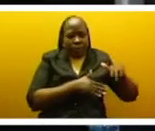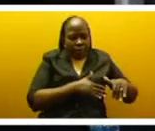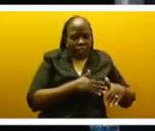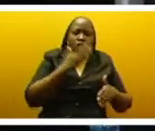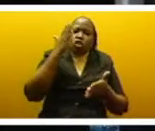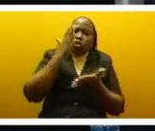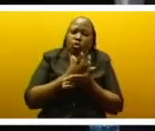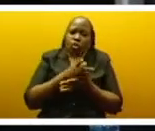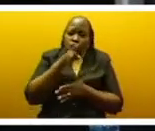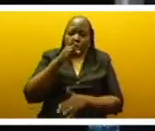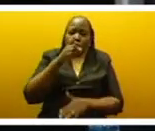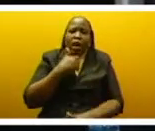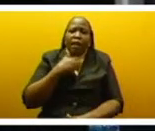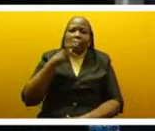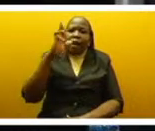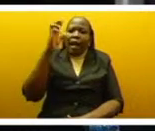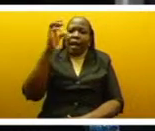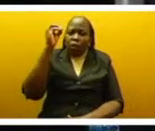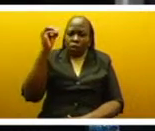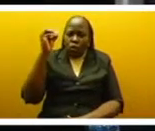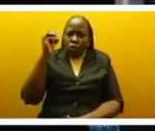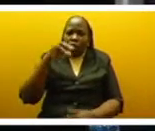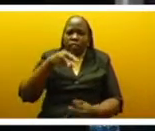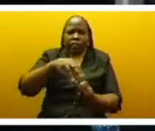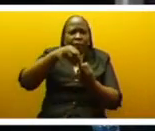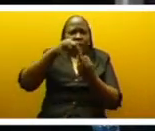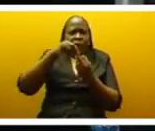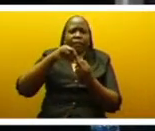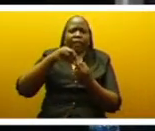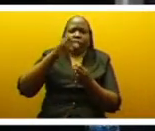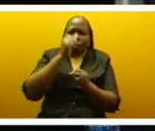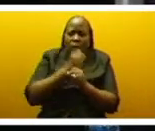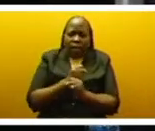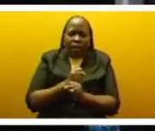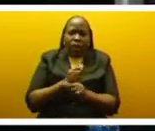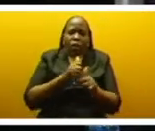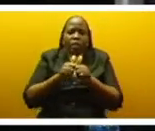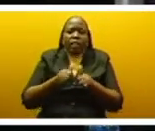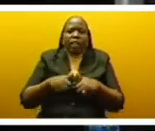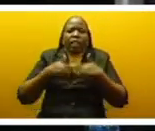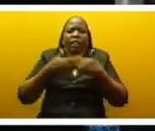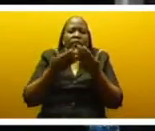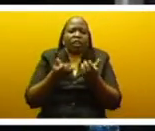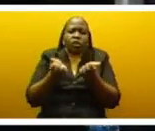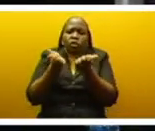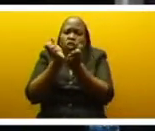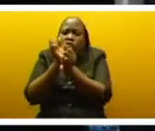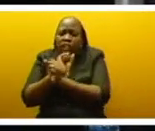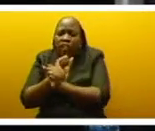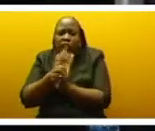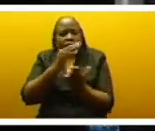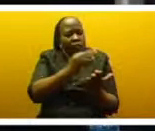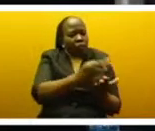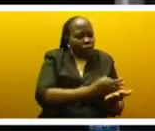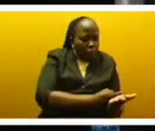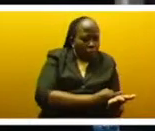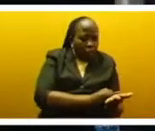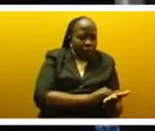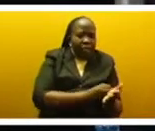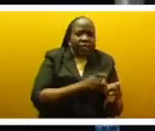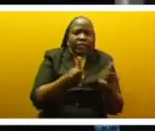officers, specific, special returning officers, assigned to changing forms on the portal, as has